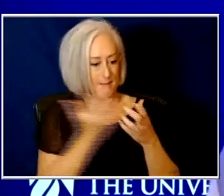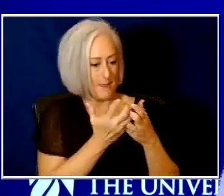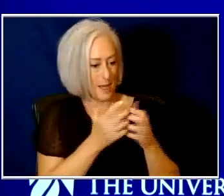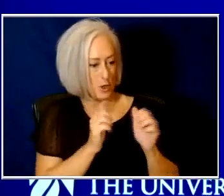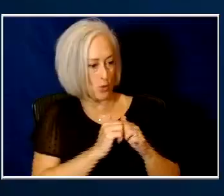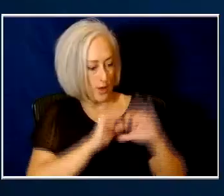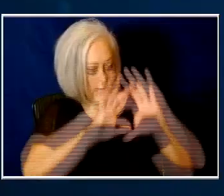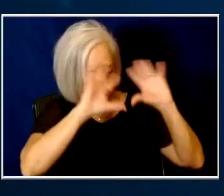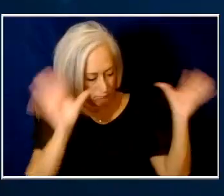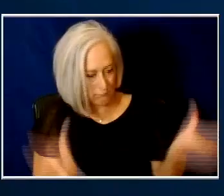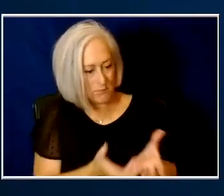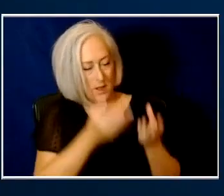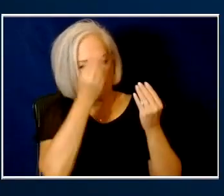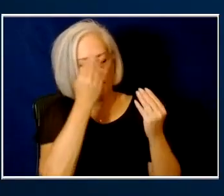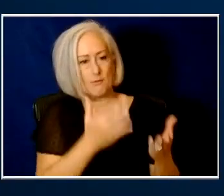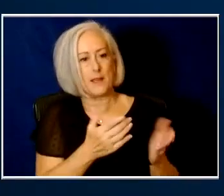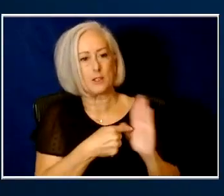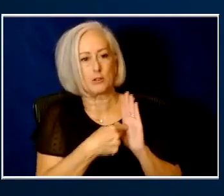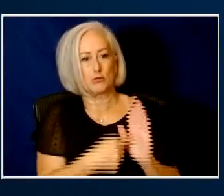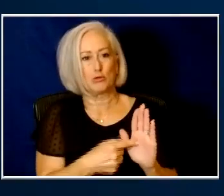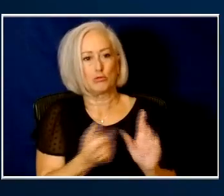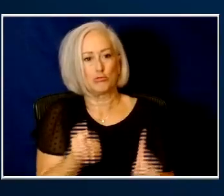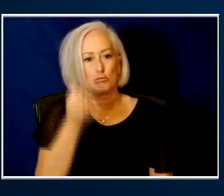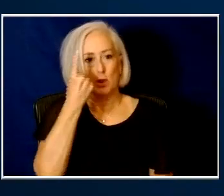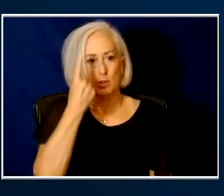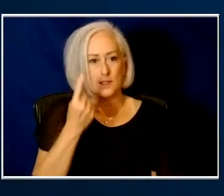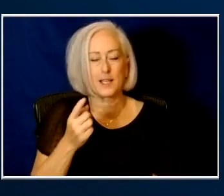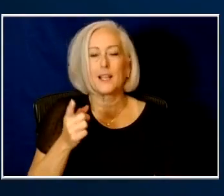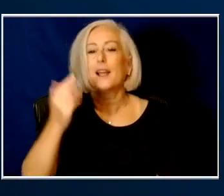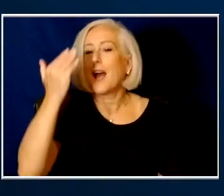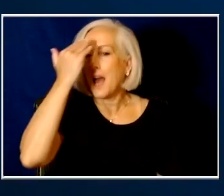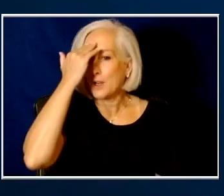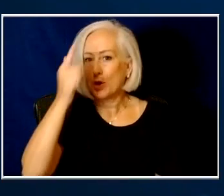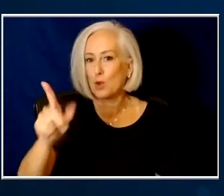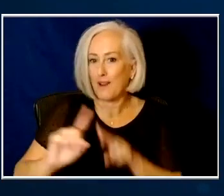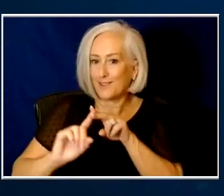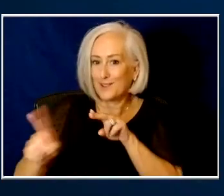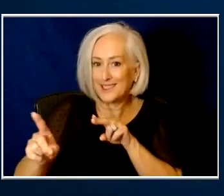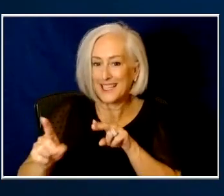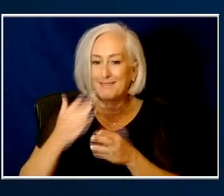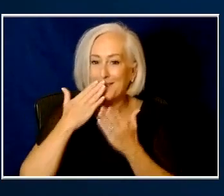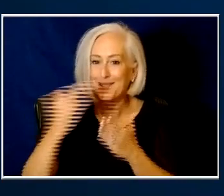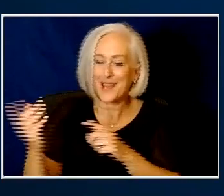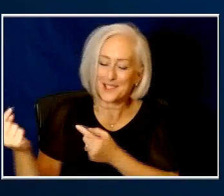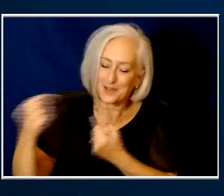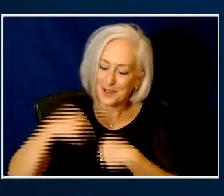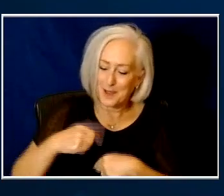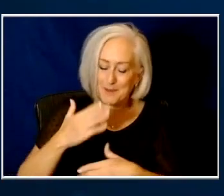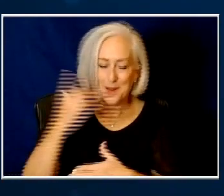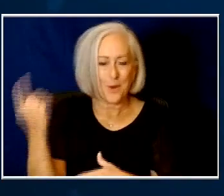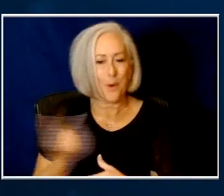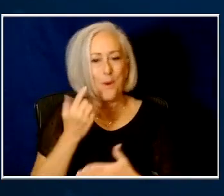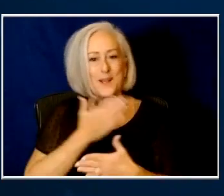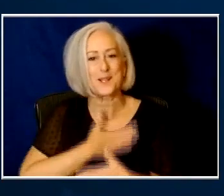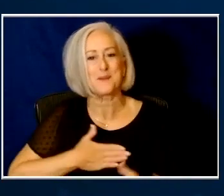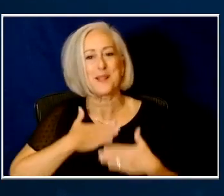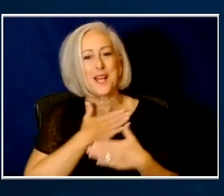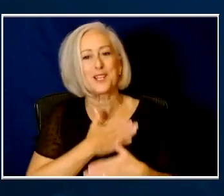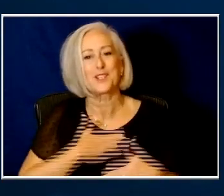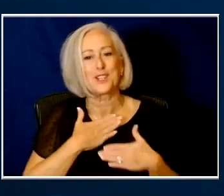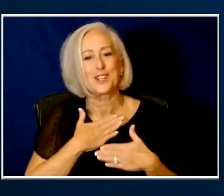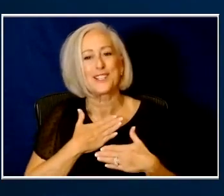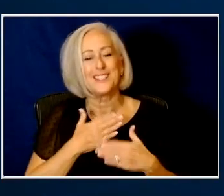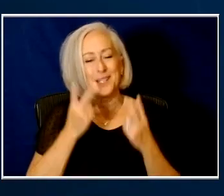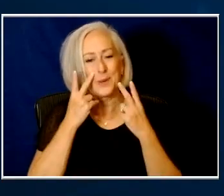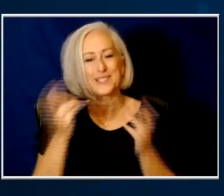that for sure. Yeah, good stuff. Well, listen, I know you've got to get going, so thanks for hanging out, Doc Hawk. Always a pleasure, and we'll be seeing you